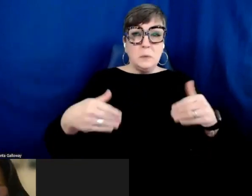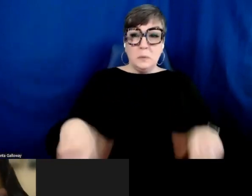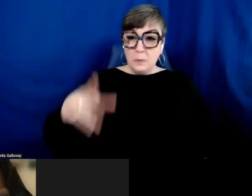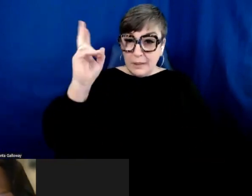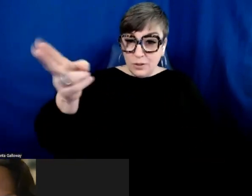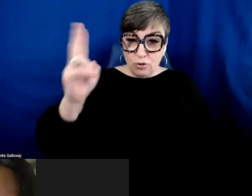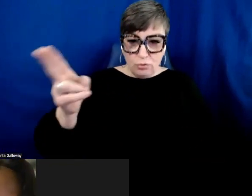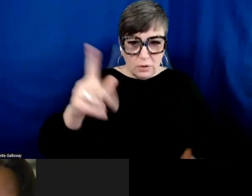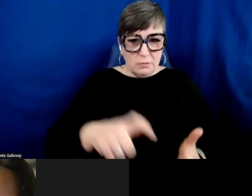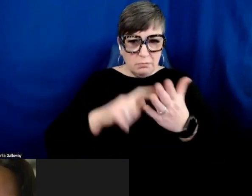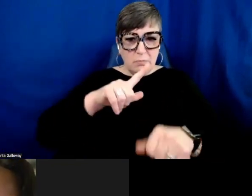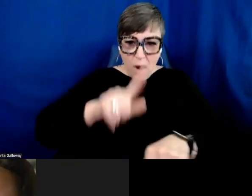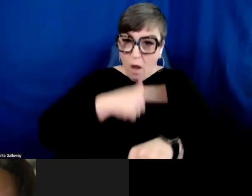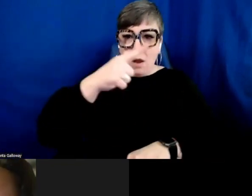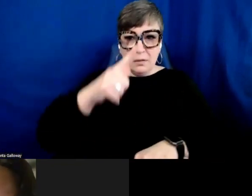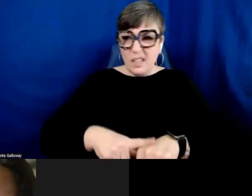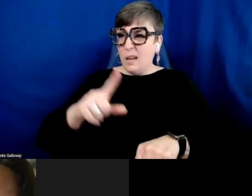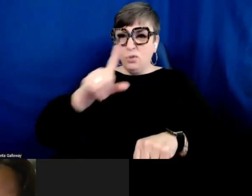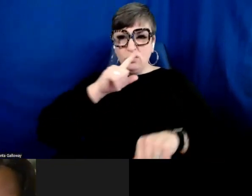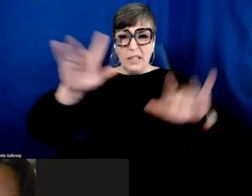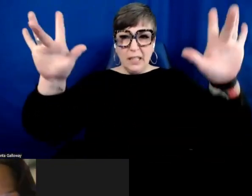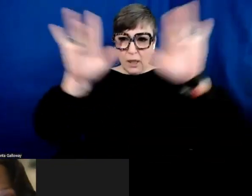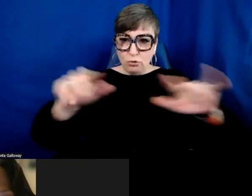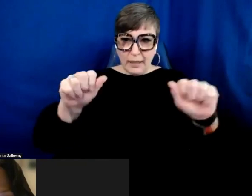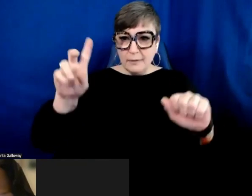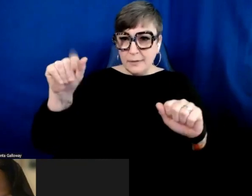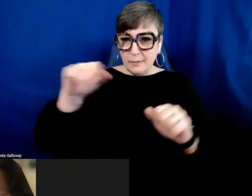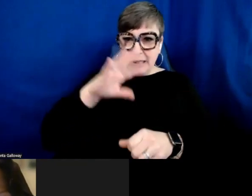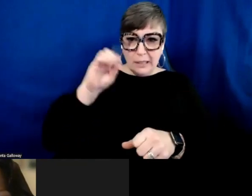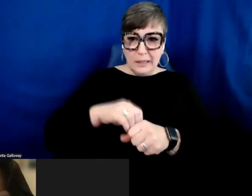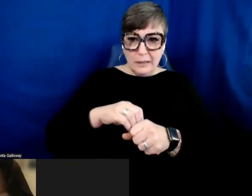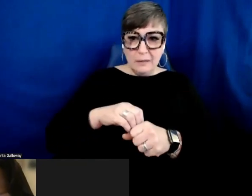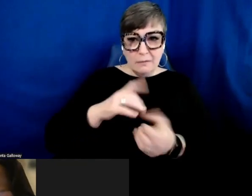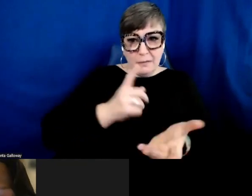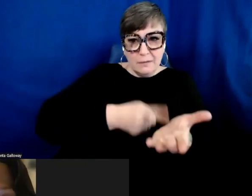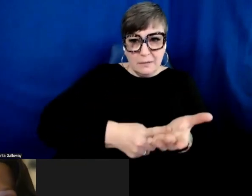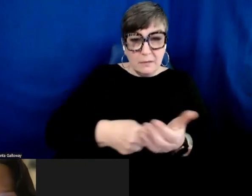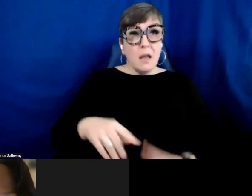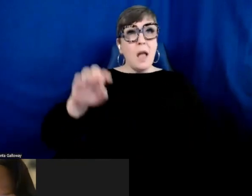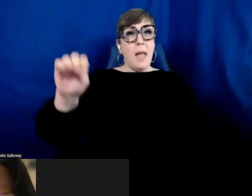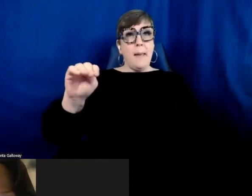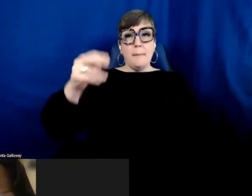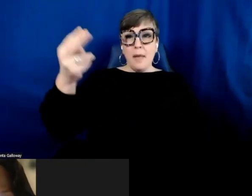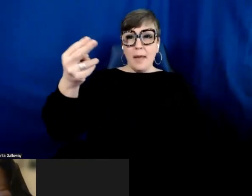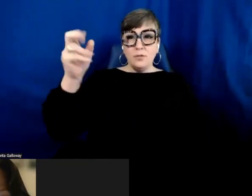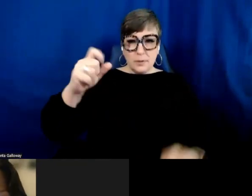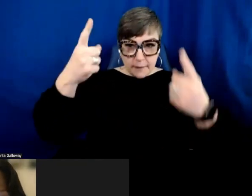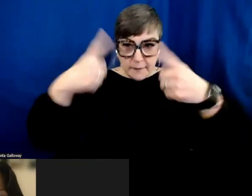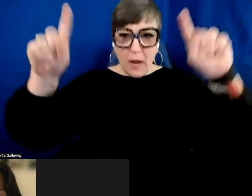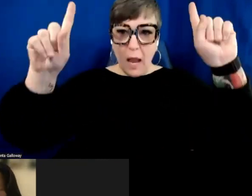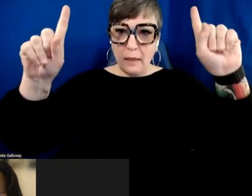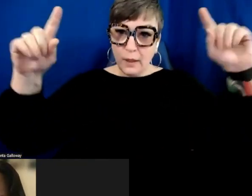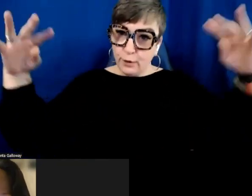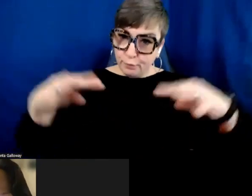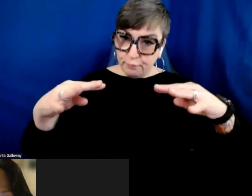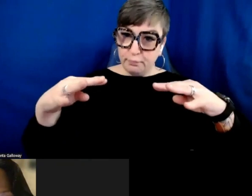essentially erase disability from the discussion and what mhs is doing here is finally bringing visibility to disabled people